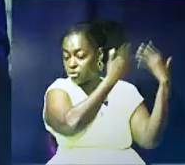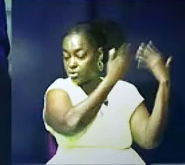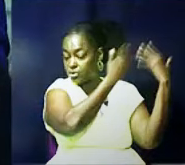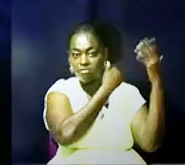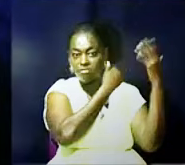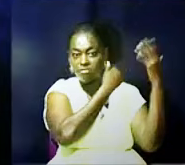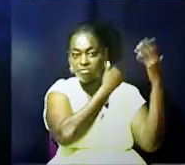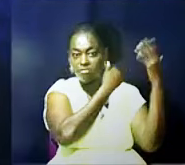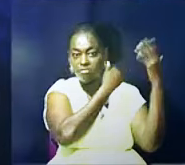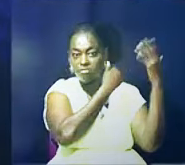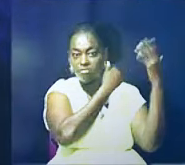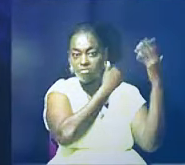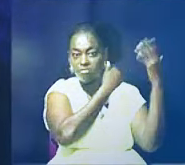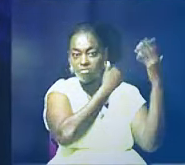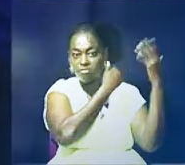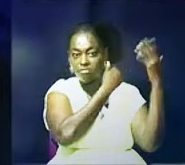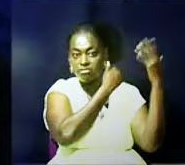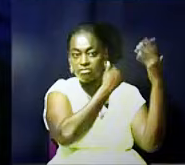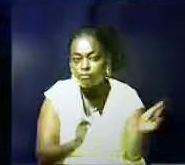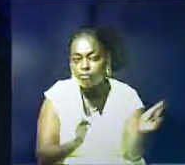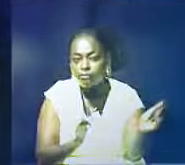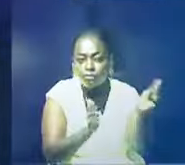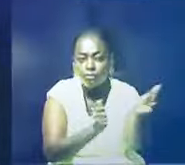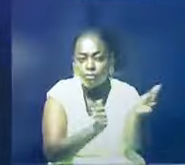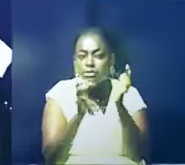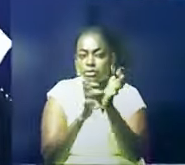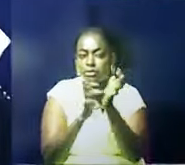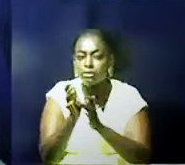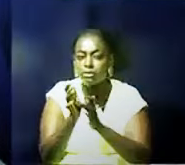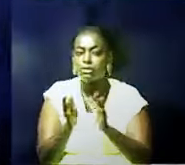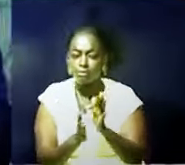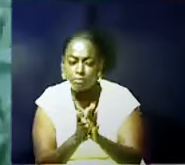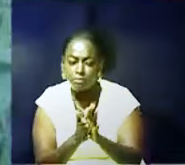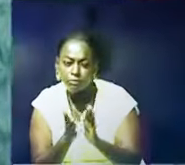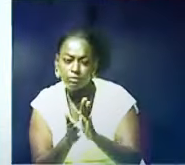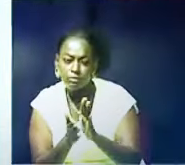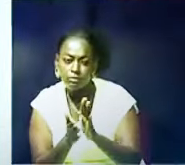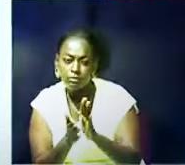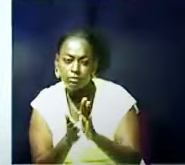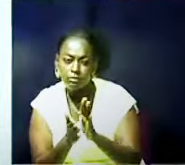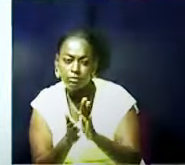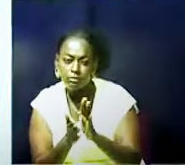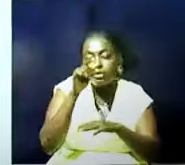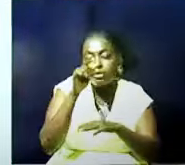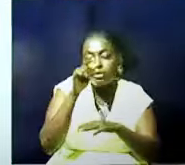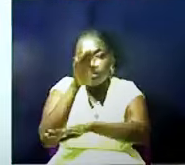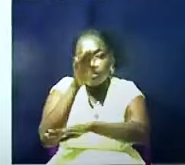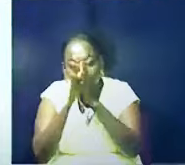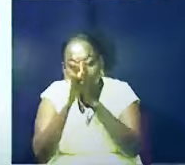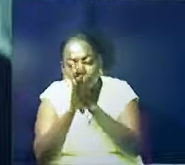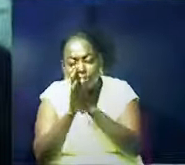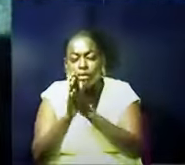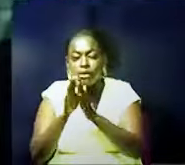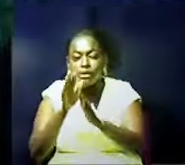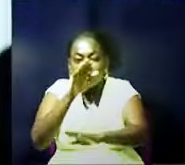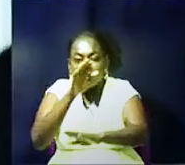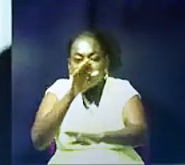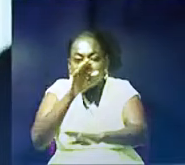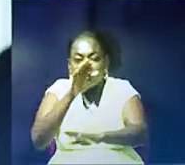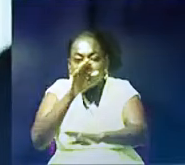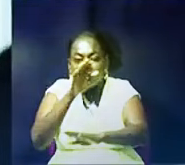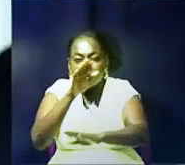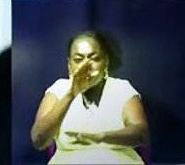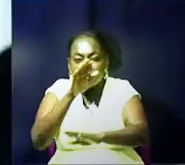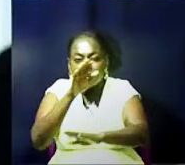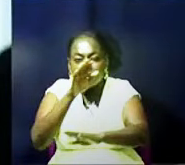Just follow Jesus closely. Praying the whole night. One day somebody came